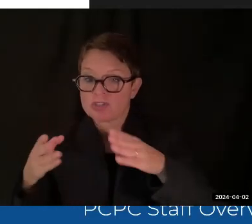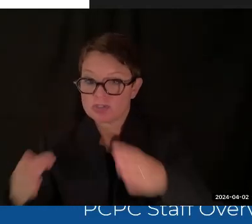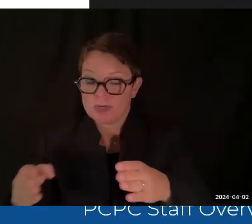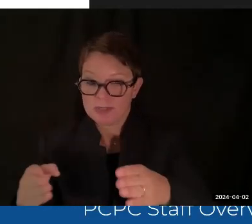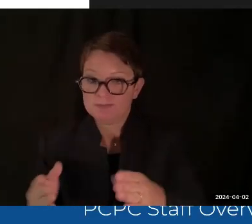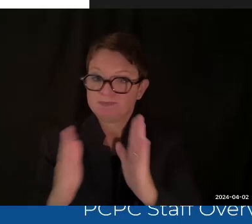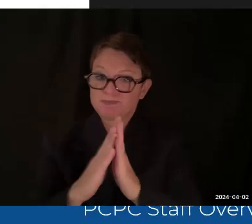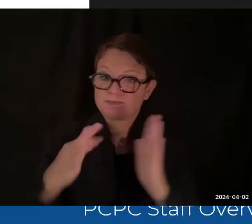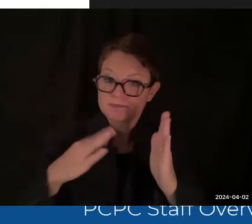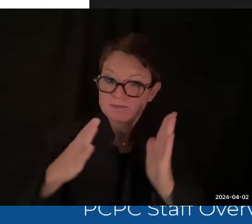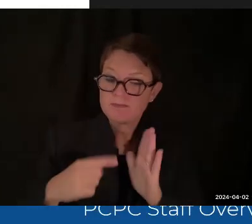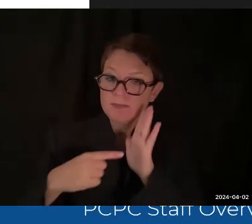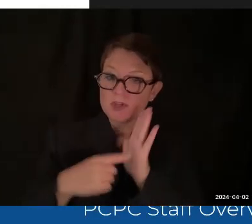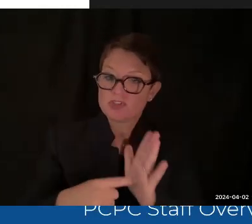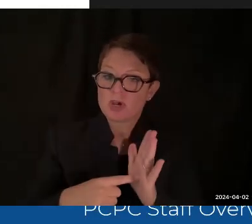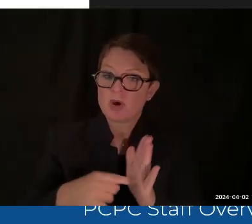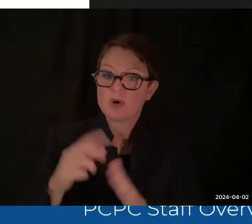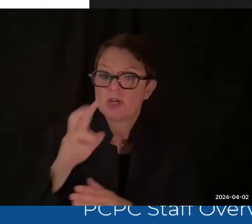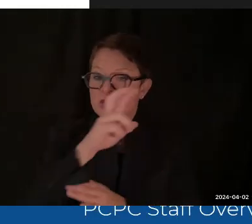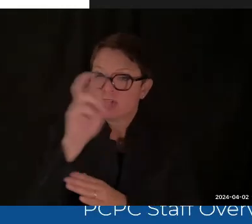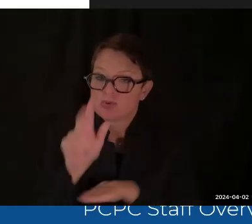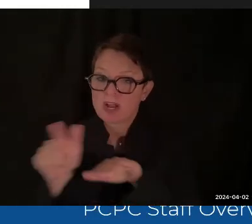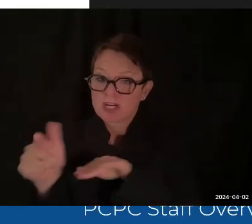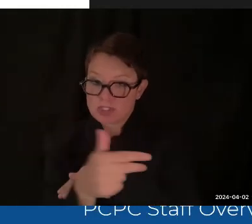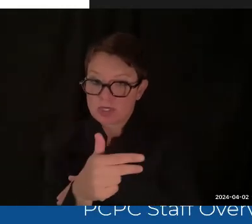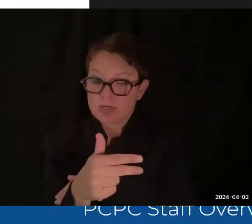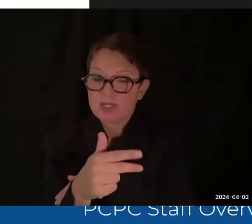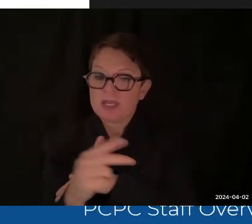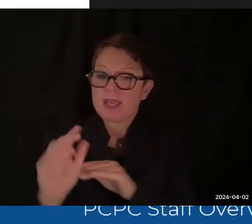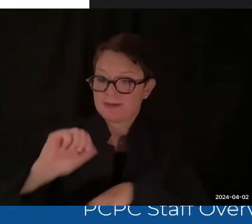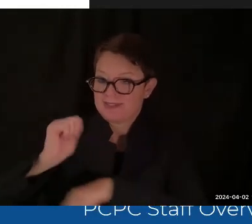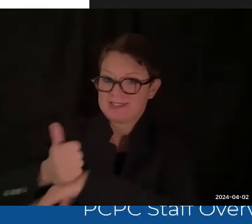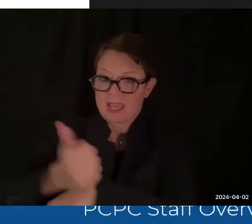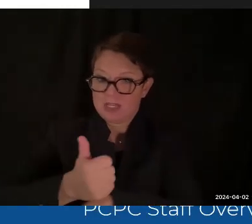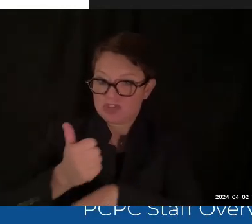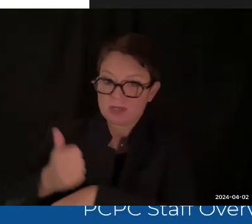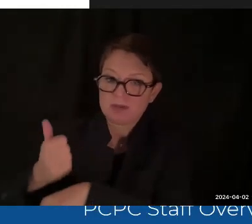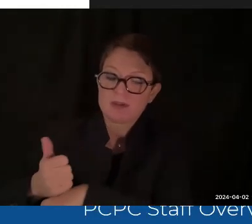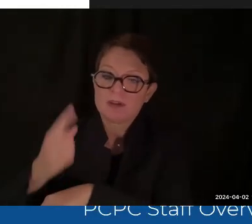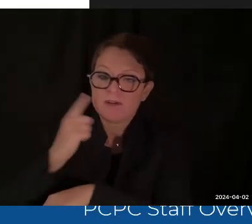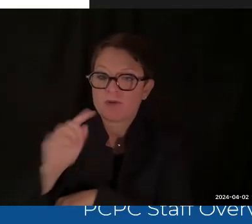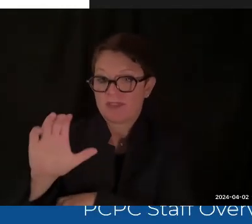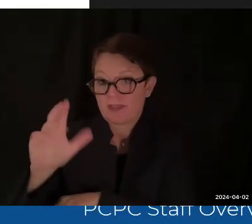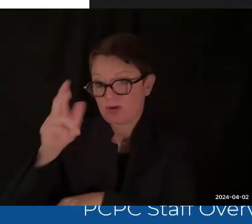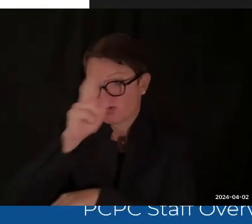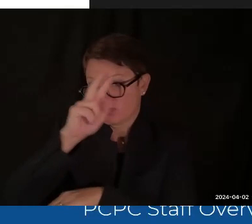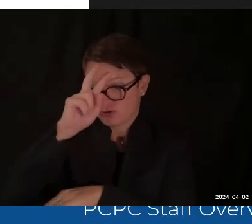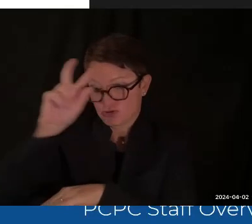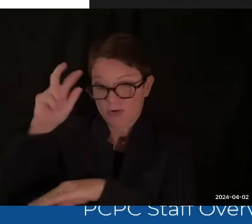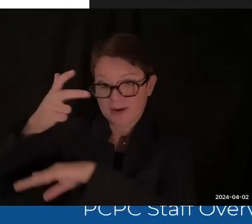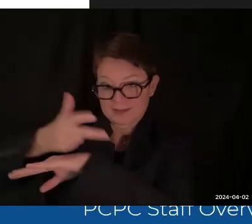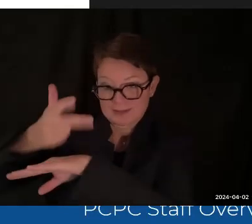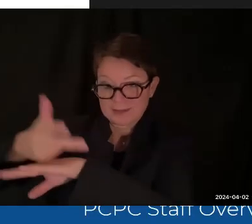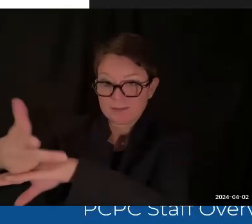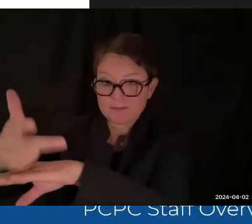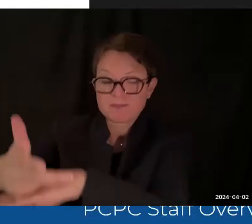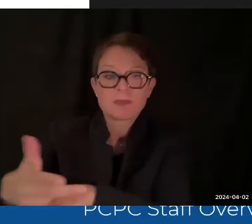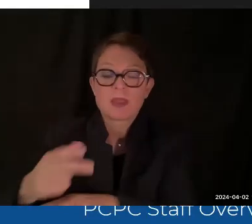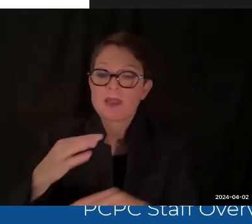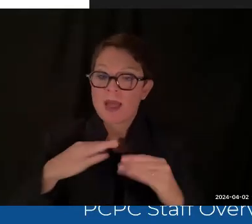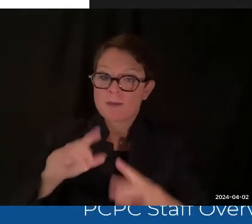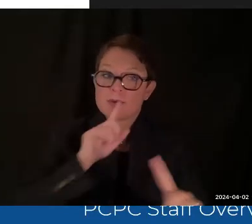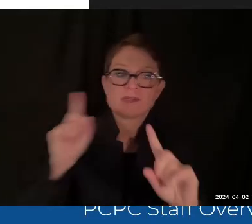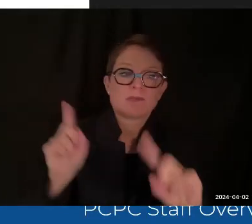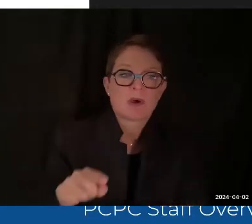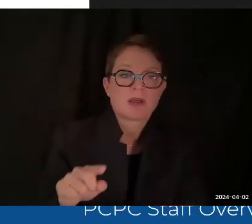asked the applicants to show truck turning motions and staging locations for TV trucks. Applicant response